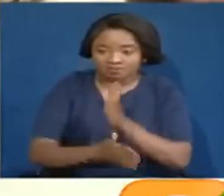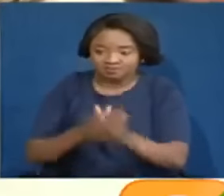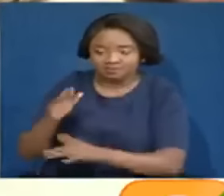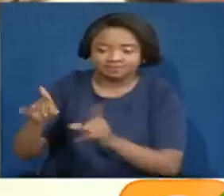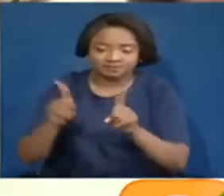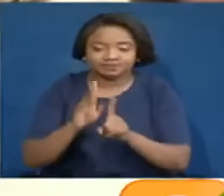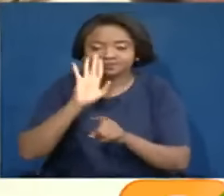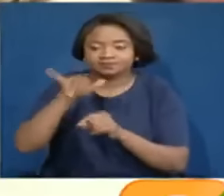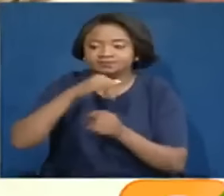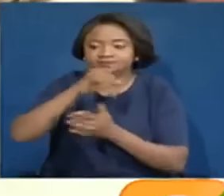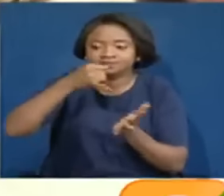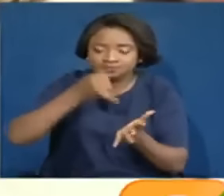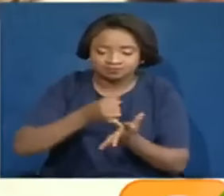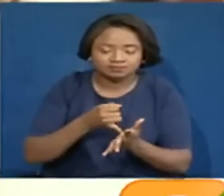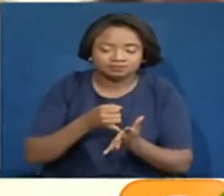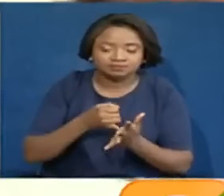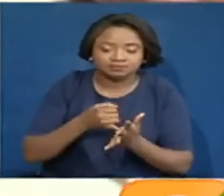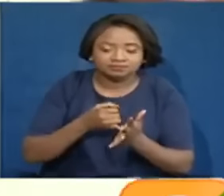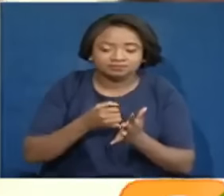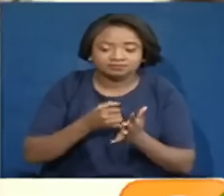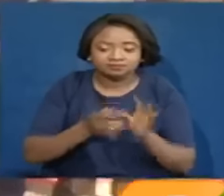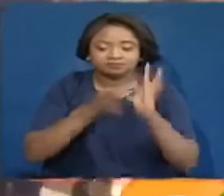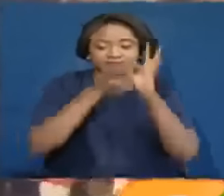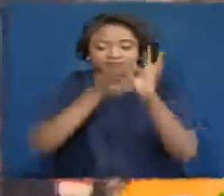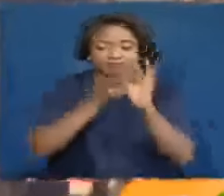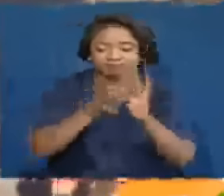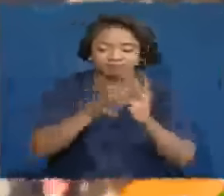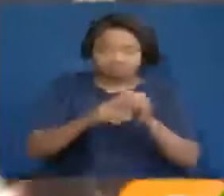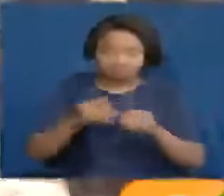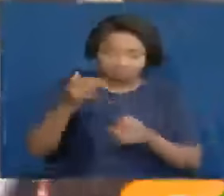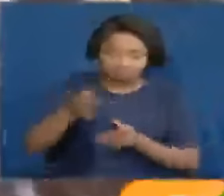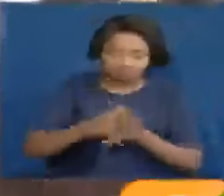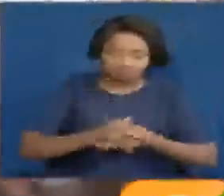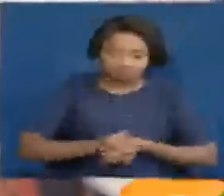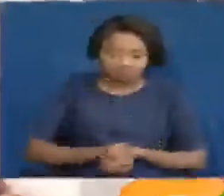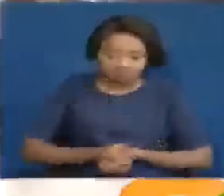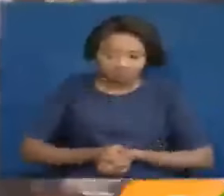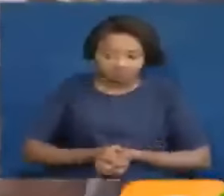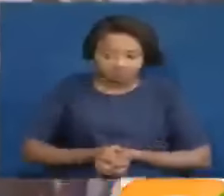incorporate perhaps Azimio itself. Kamau Mwangi, Citizen TV.